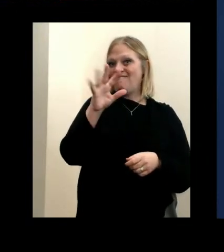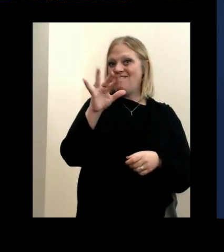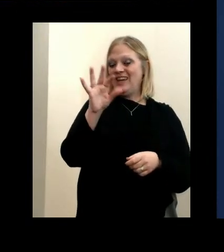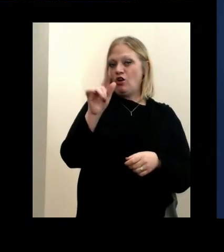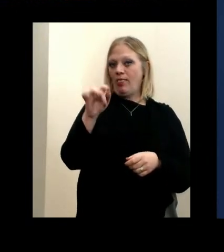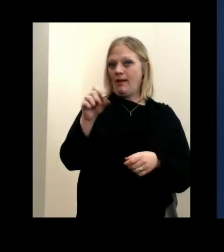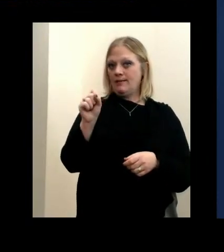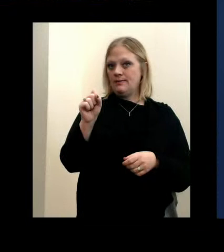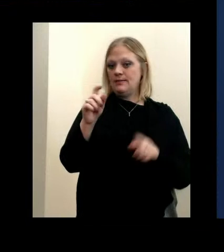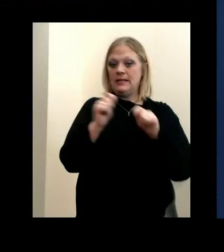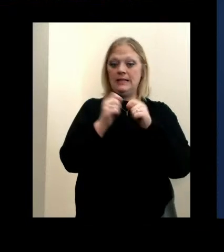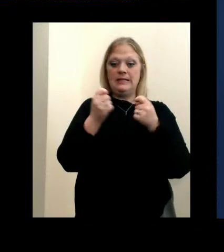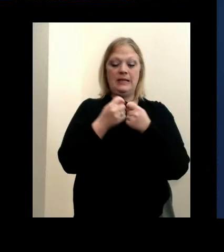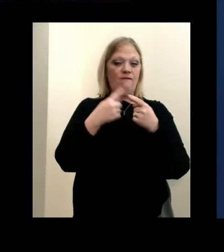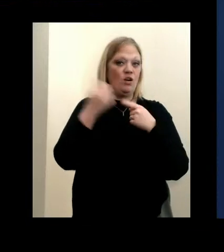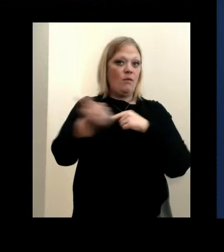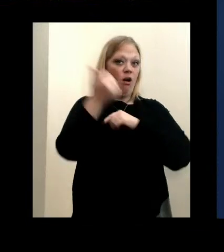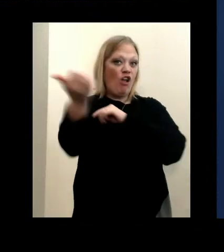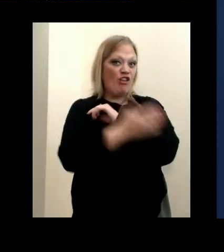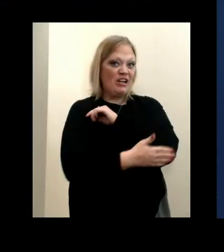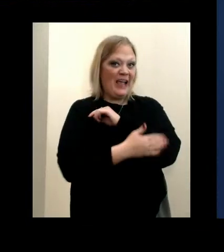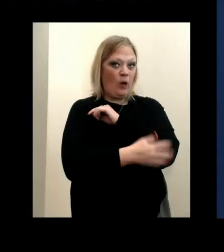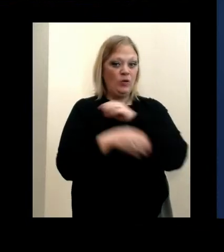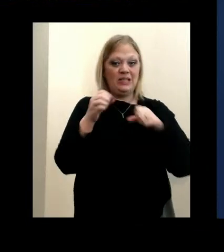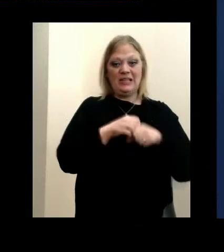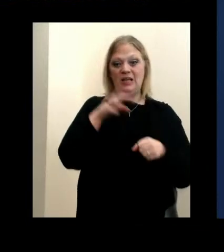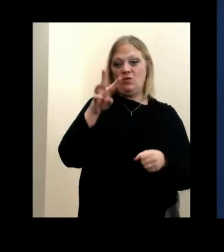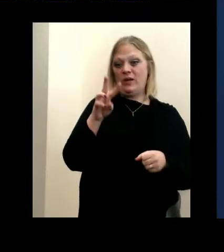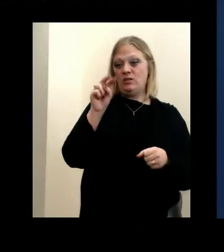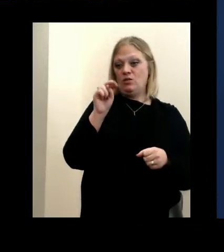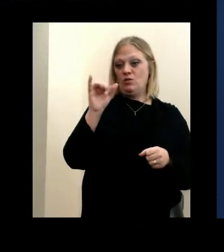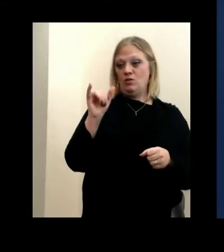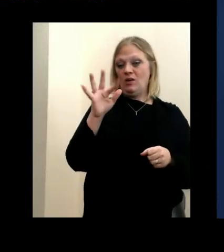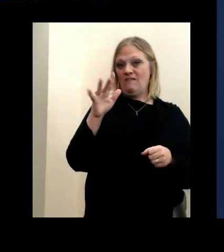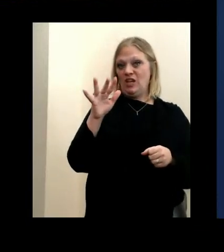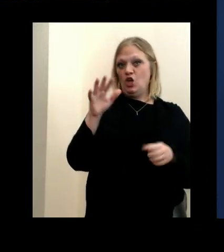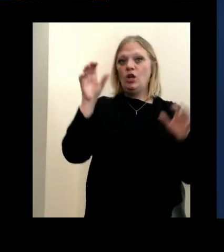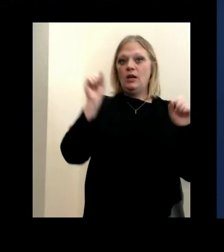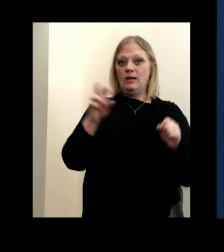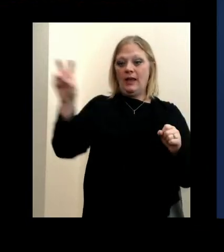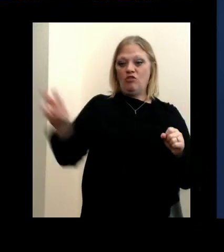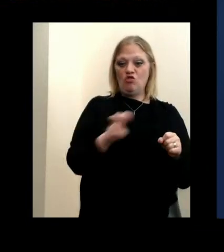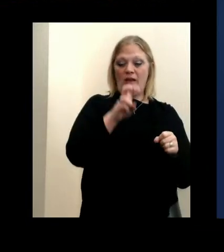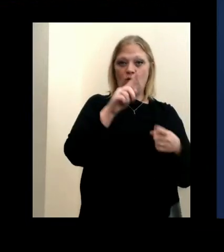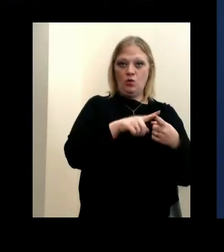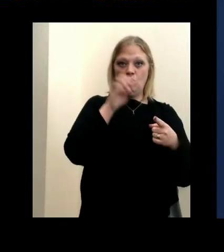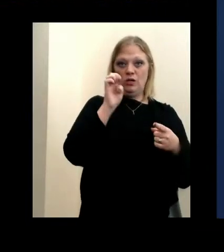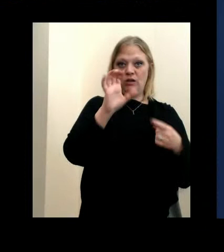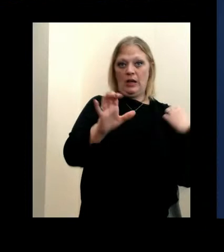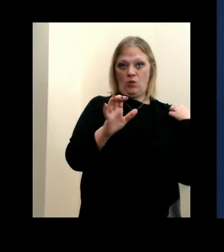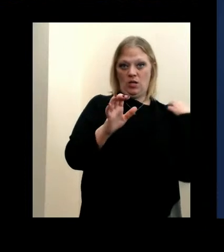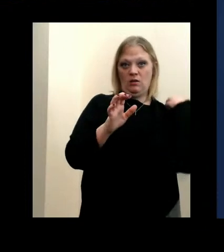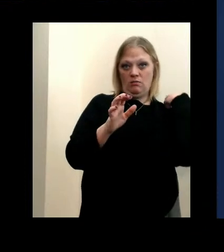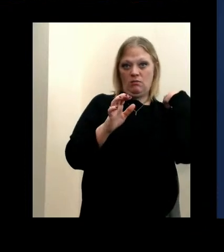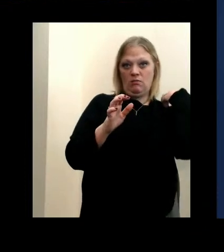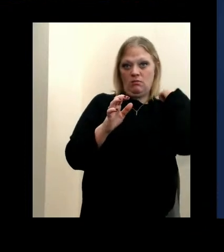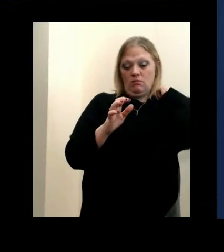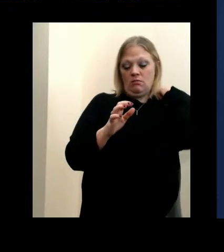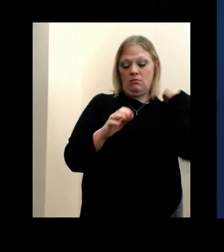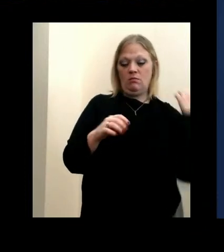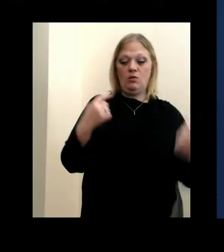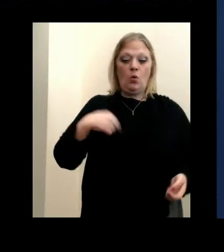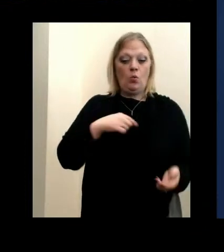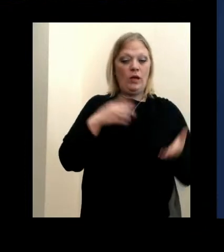teams from other counties in the Western New York and Finger Lake regions can travel into Erie County. So again, we are